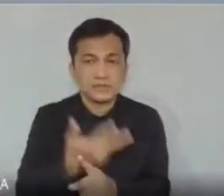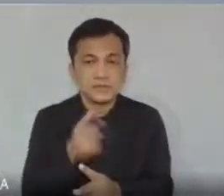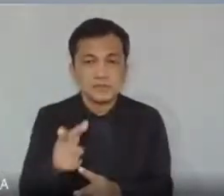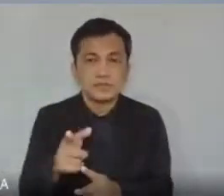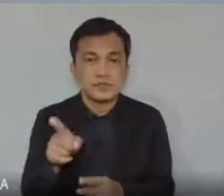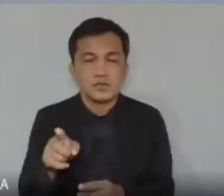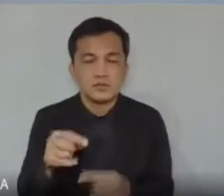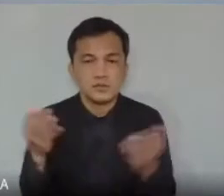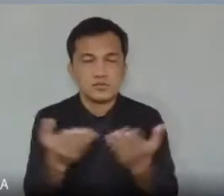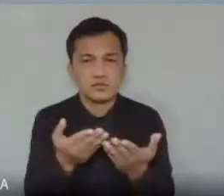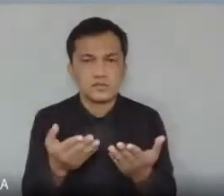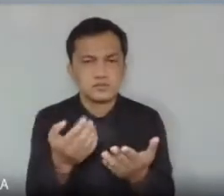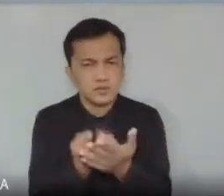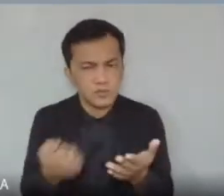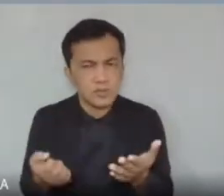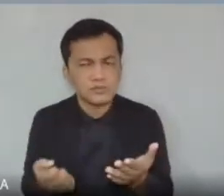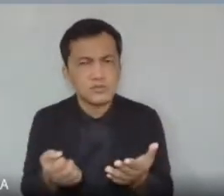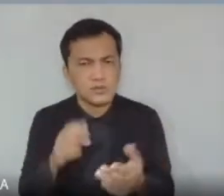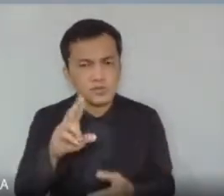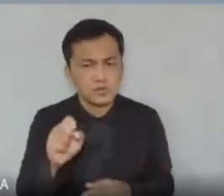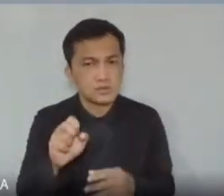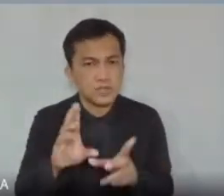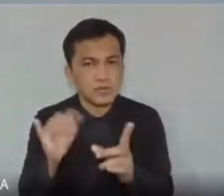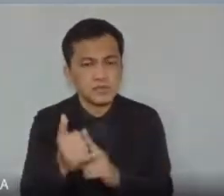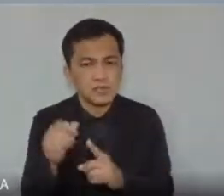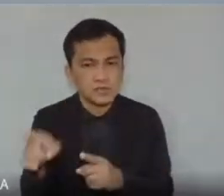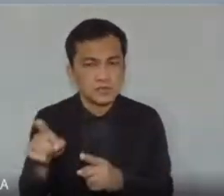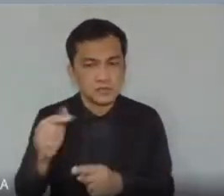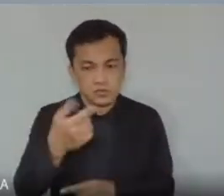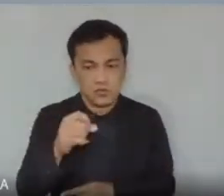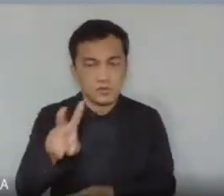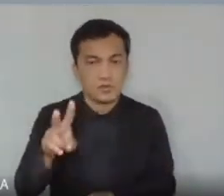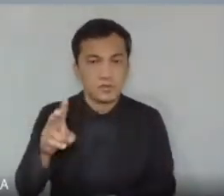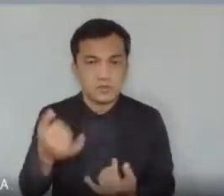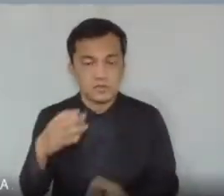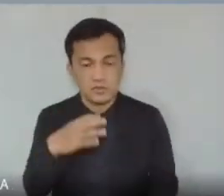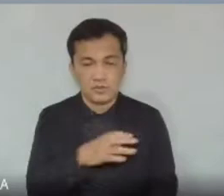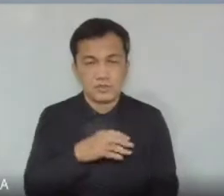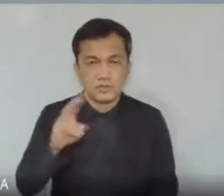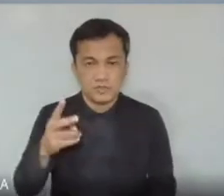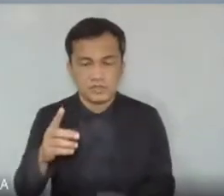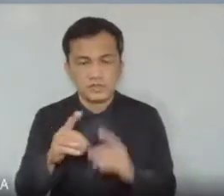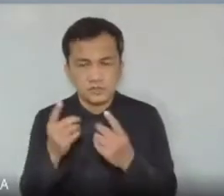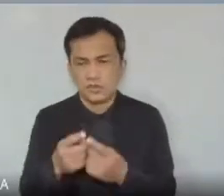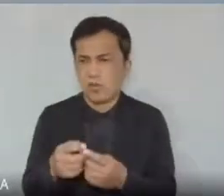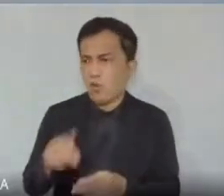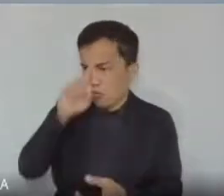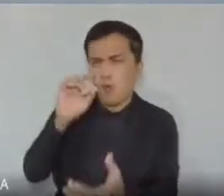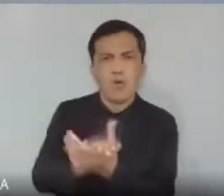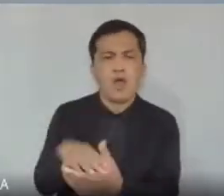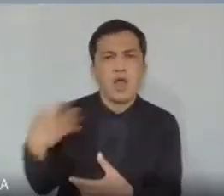capability to diagnose and assess a patient. So it's the telemedicine equipment of AMD. So we purchased 3 of